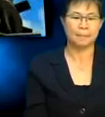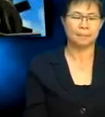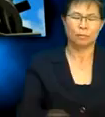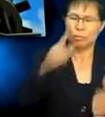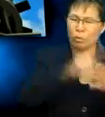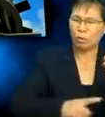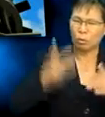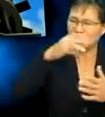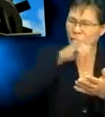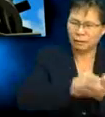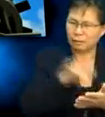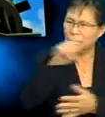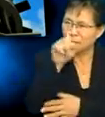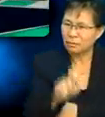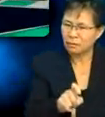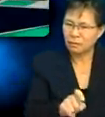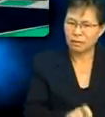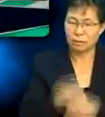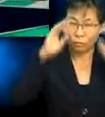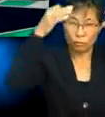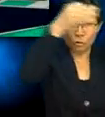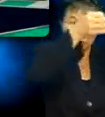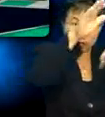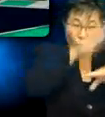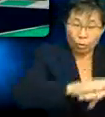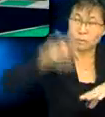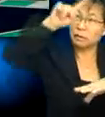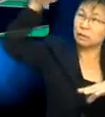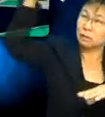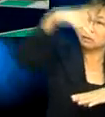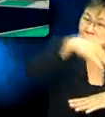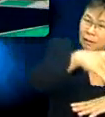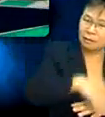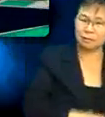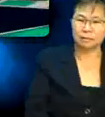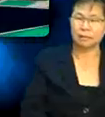What was that? It's focusing on the sun.